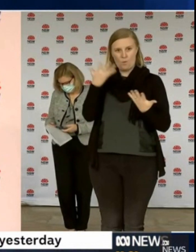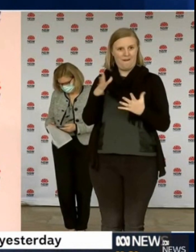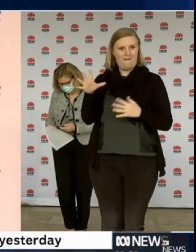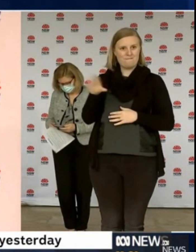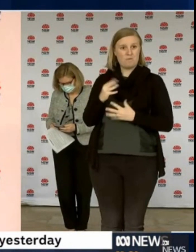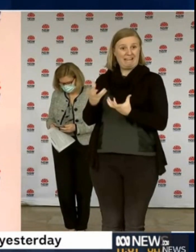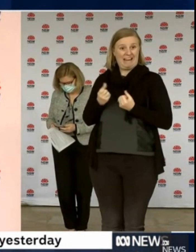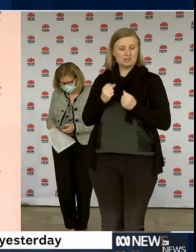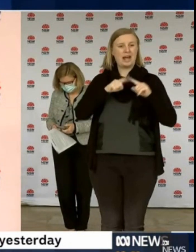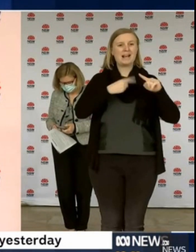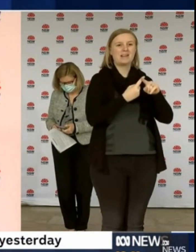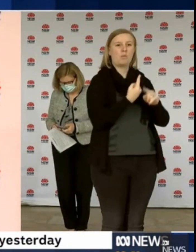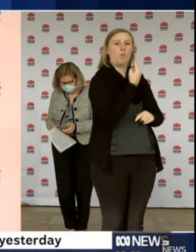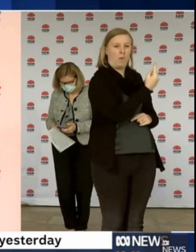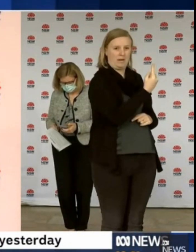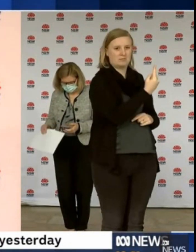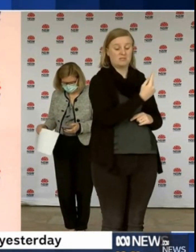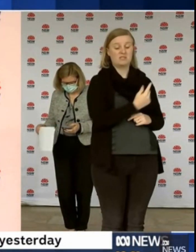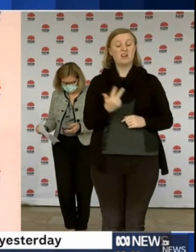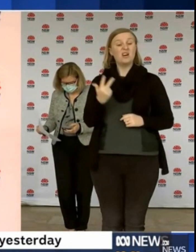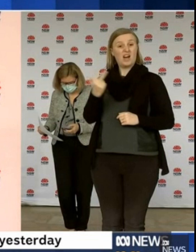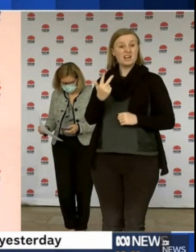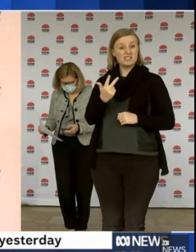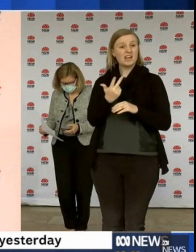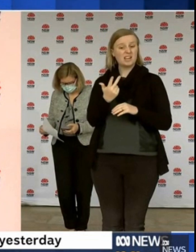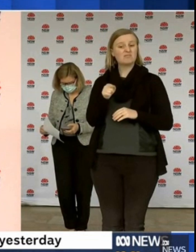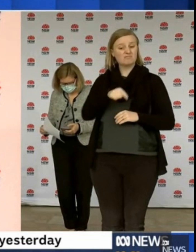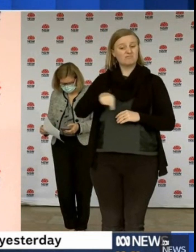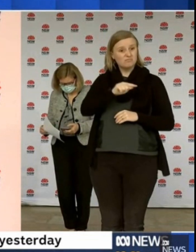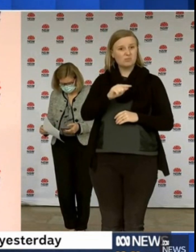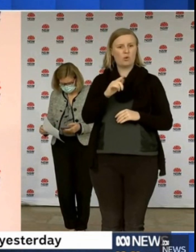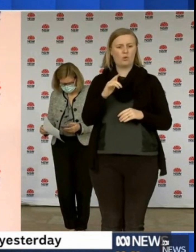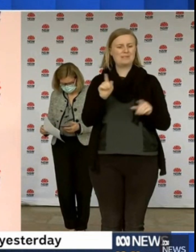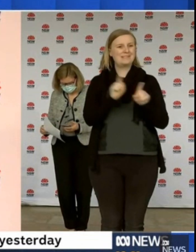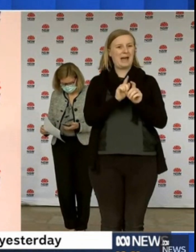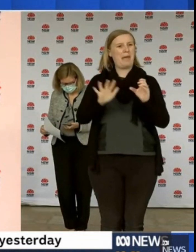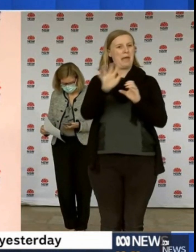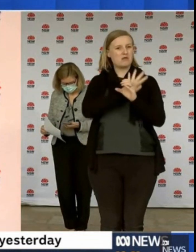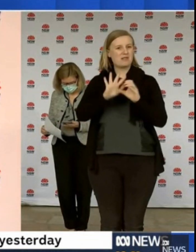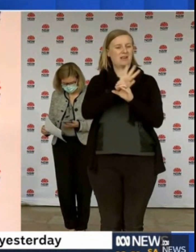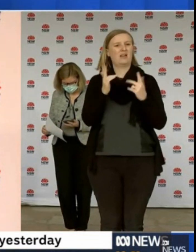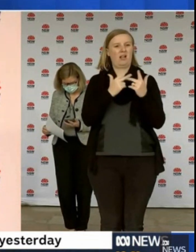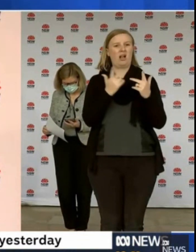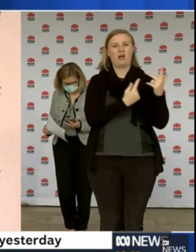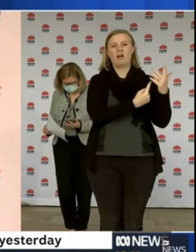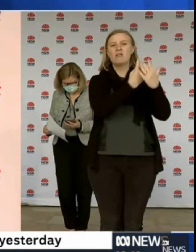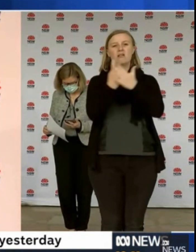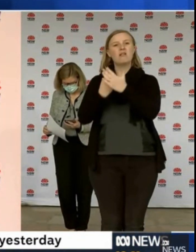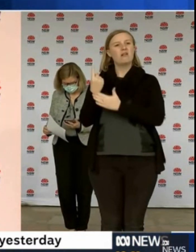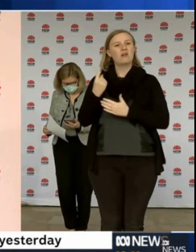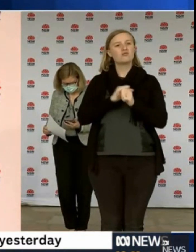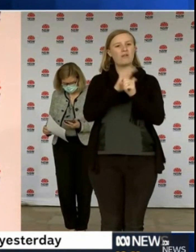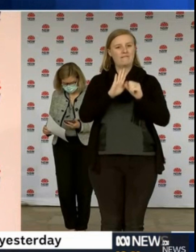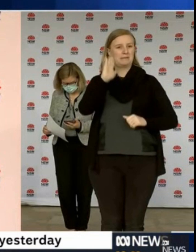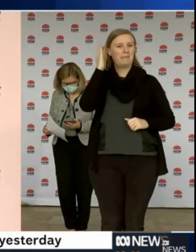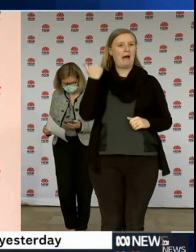and the 18th case is actually in the vicinity of those other cases, and yet that link is yet to be established given some of these cases are